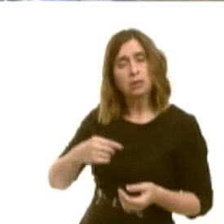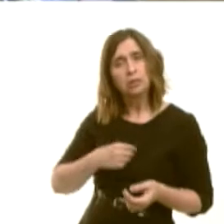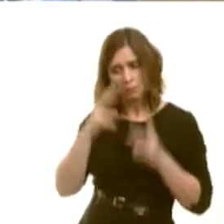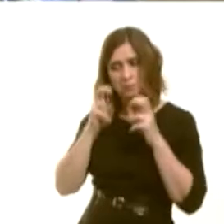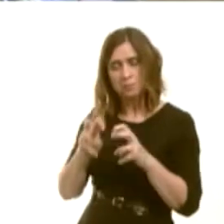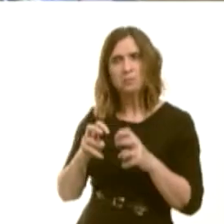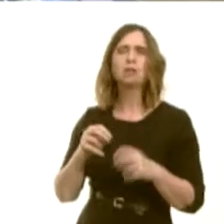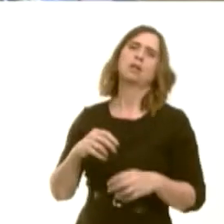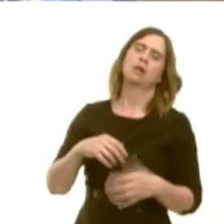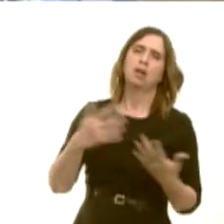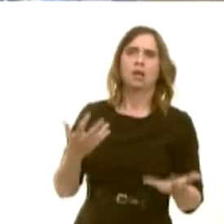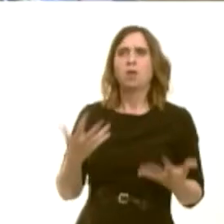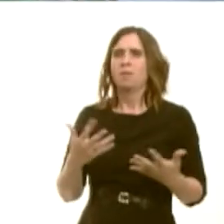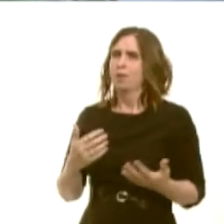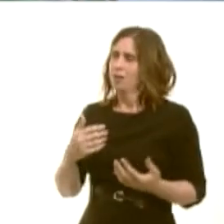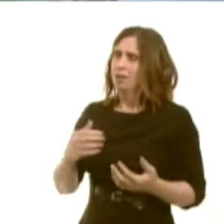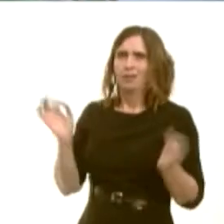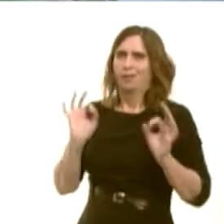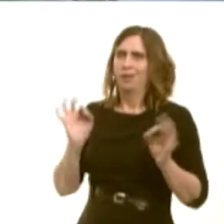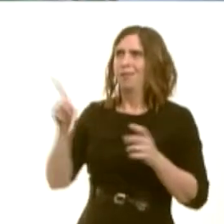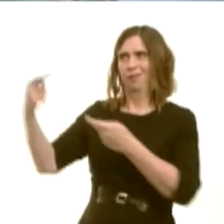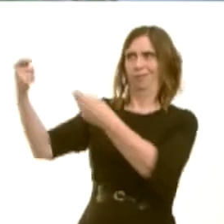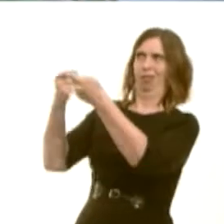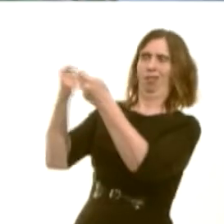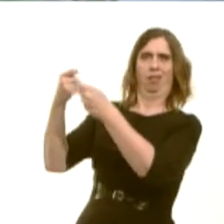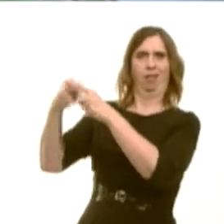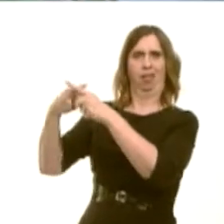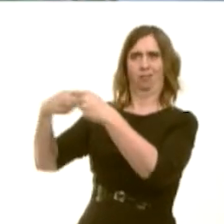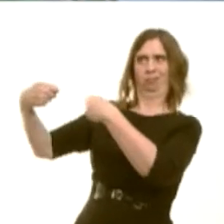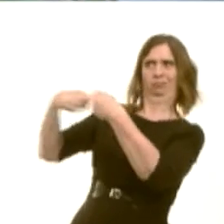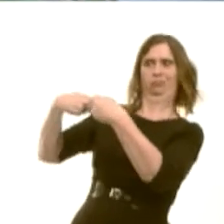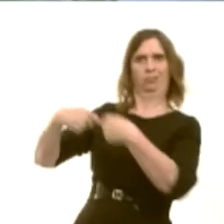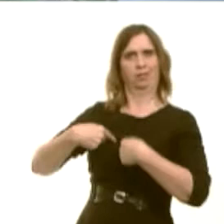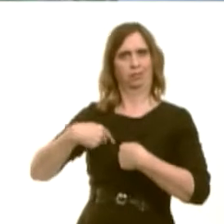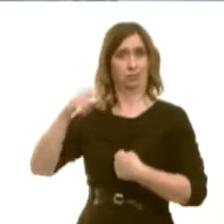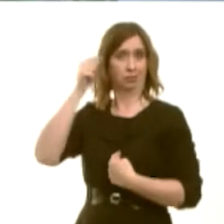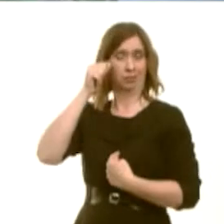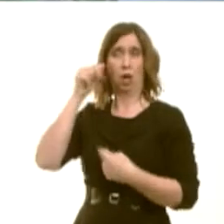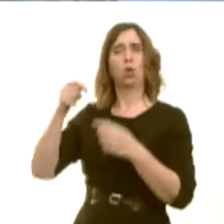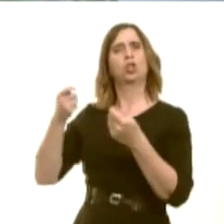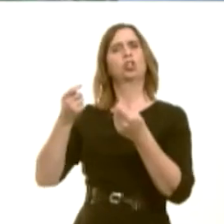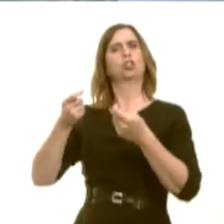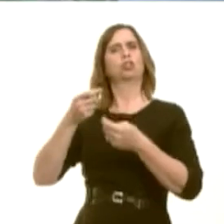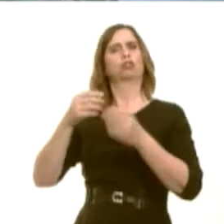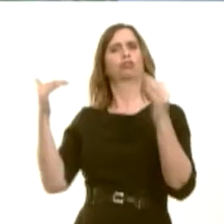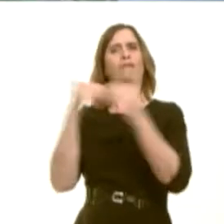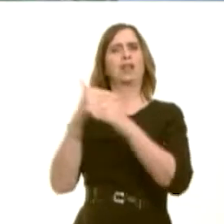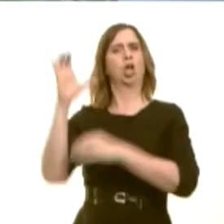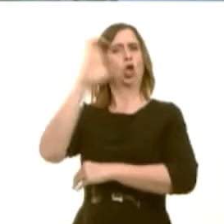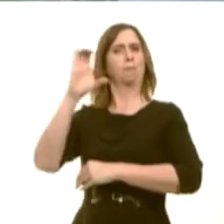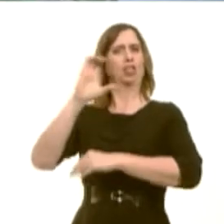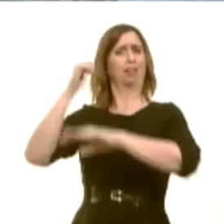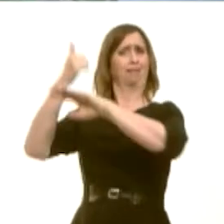bus regulation is devolved. There are many of us in this chamber who will have had, I'm sure, experience of dealing with a traffic commissioner in Birmingham. Not